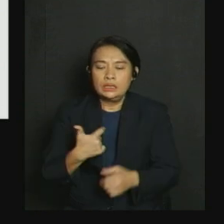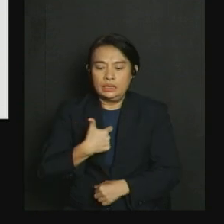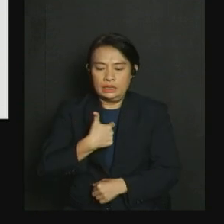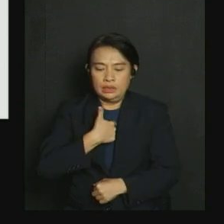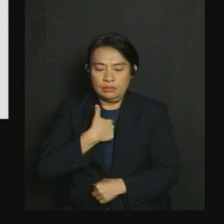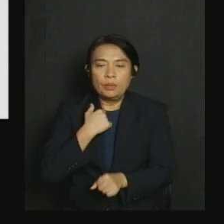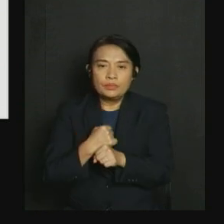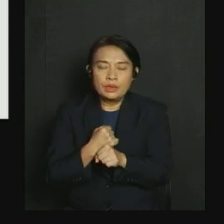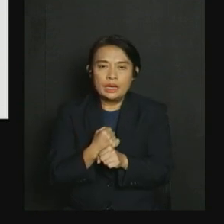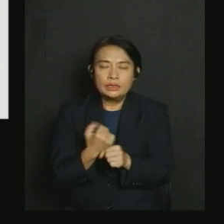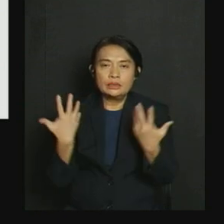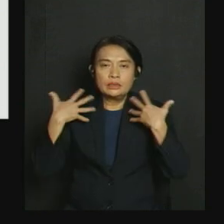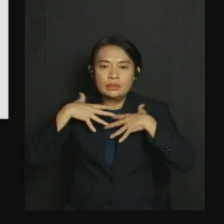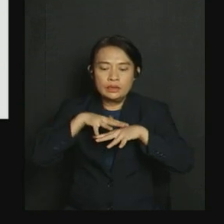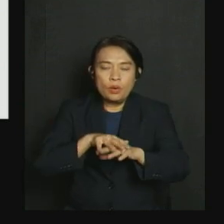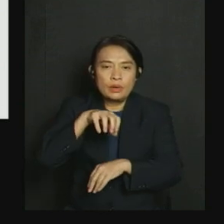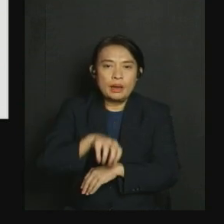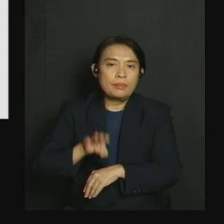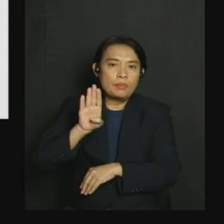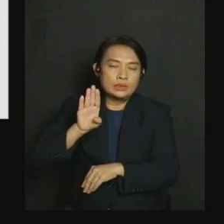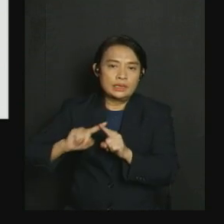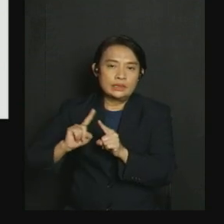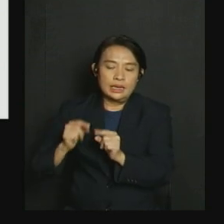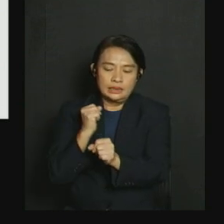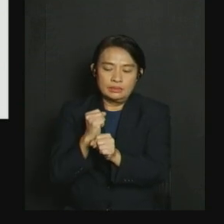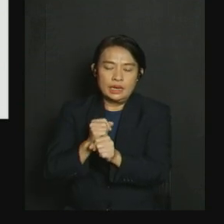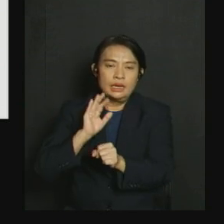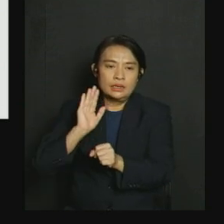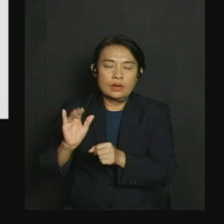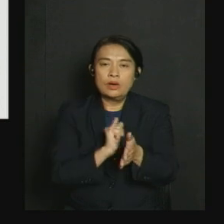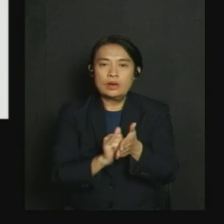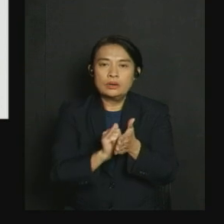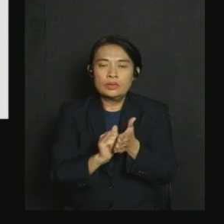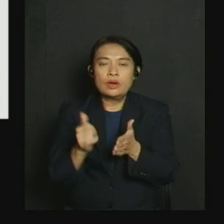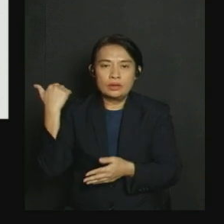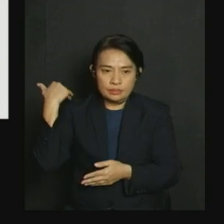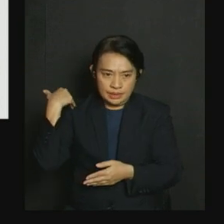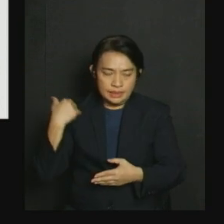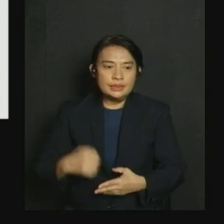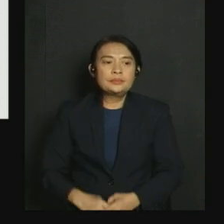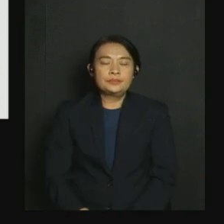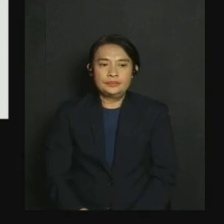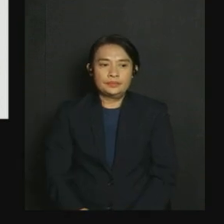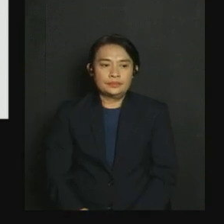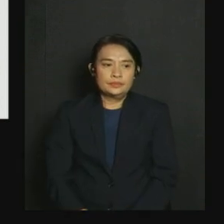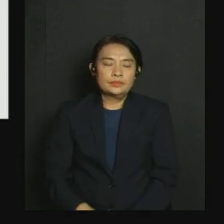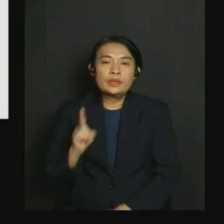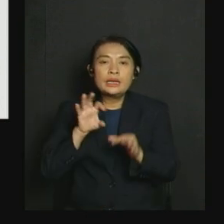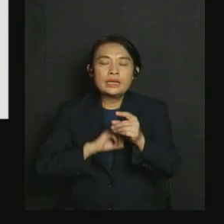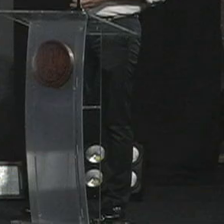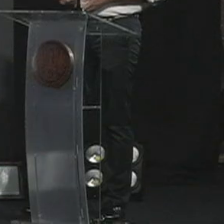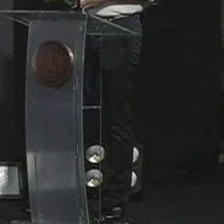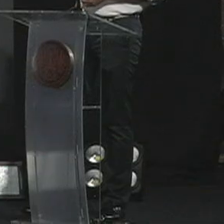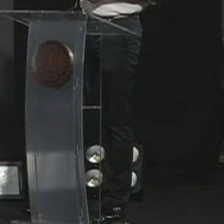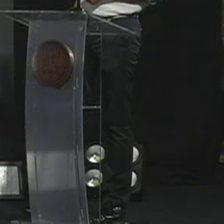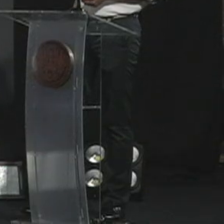about every large three-letter firm in New York City that I could possibly work for, starting with Skidmore, SOM, to Kohn